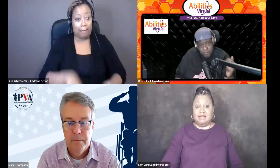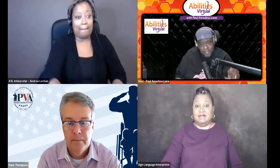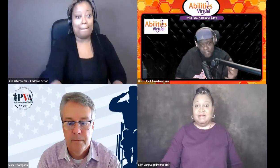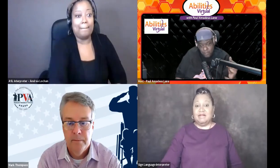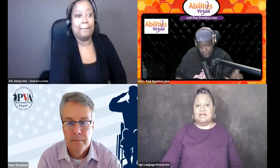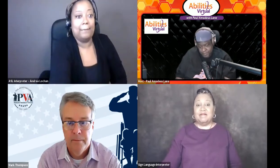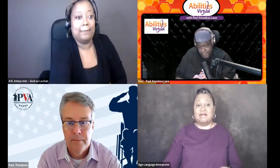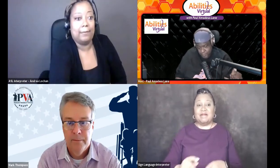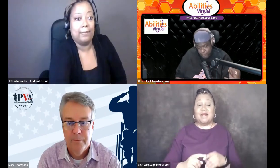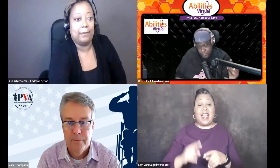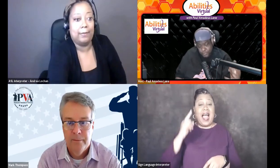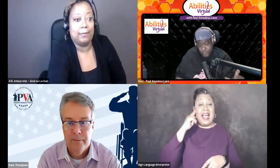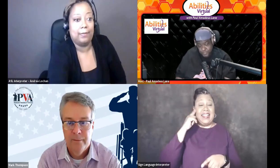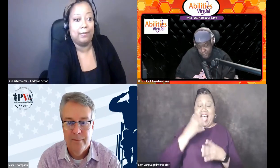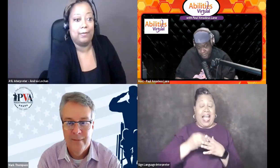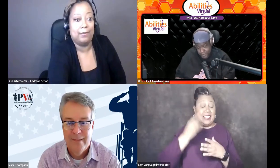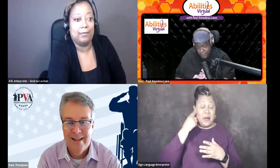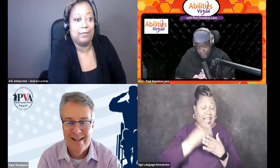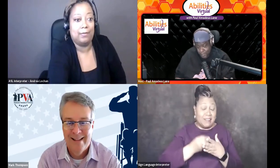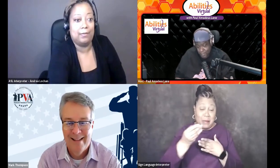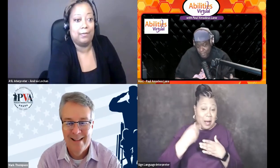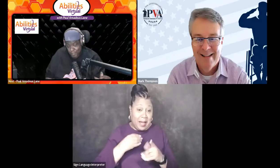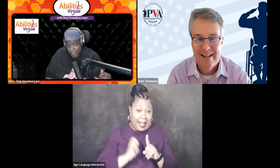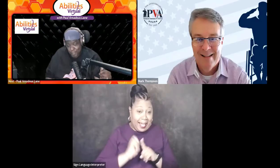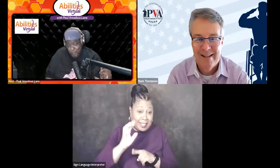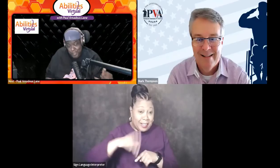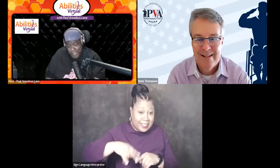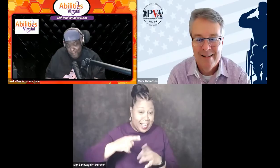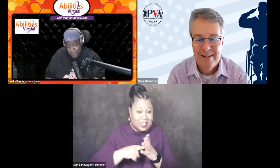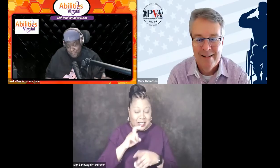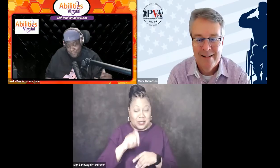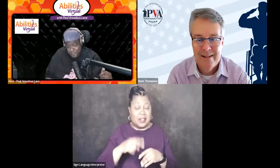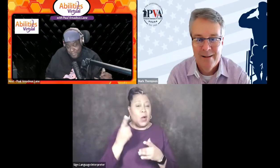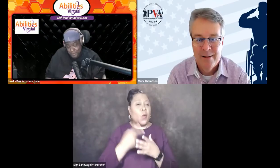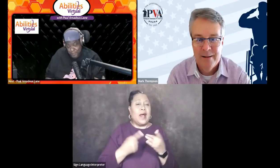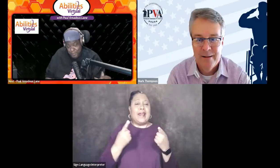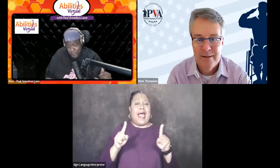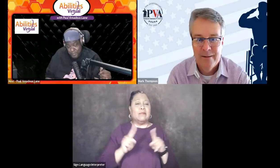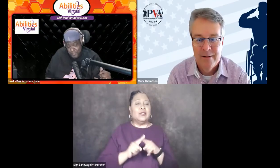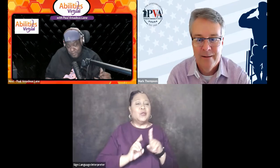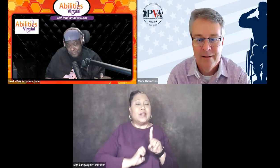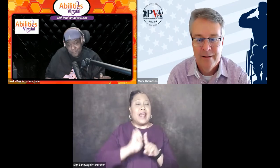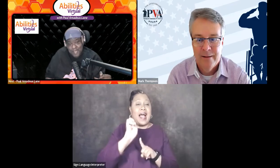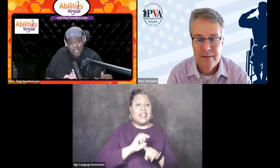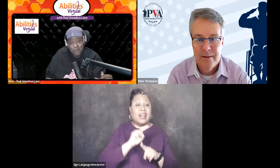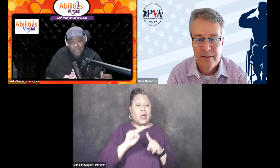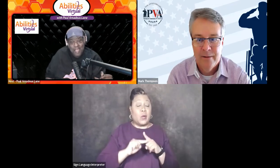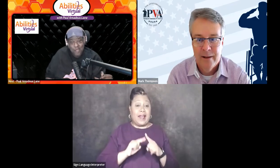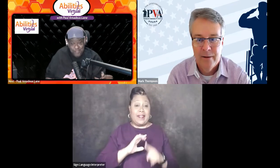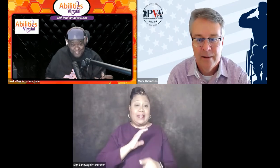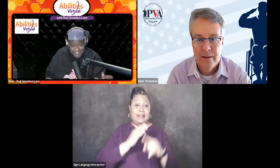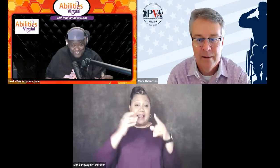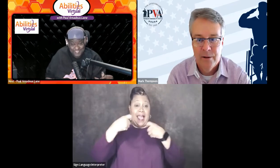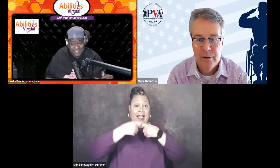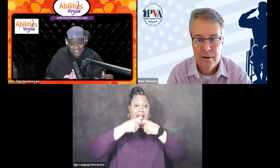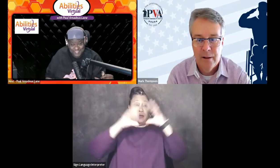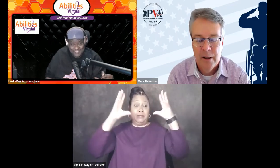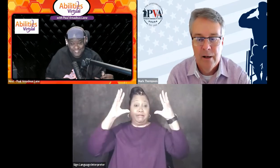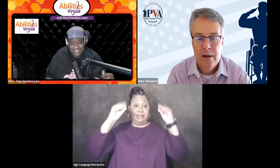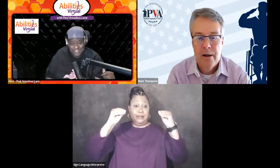bought me my elevator yet with this question right here. What happens to an elevator when there's a power outage?